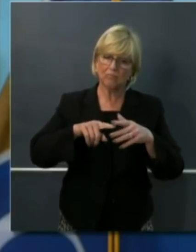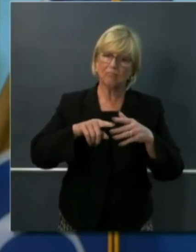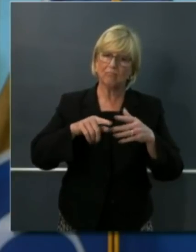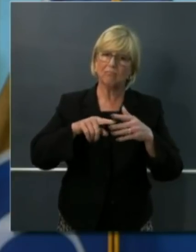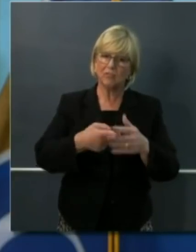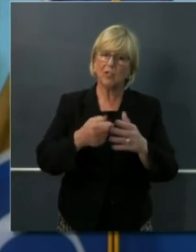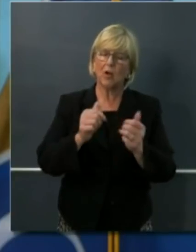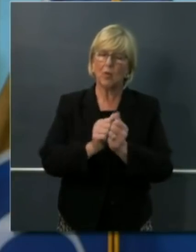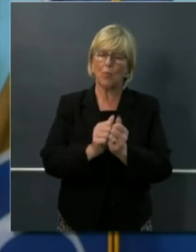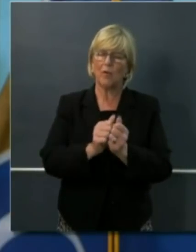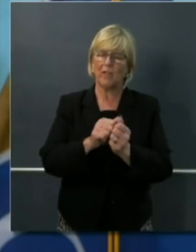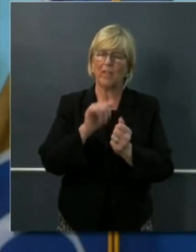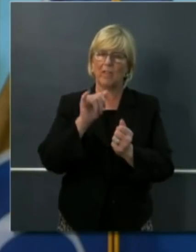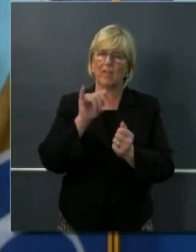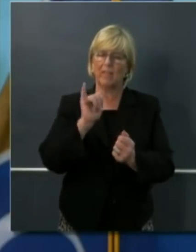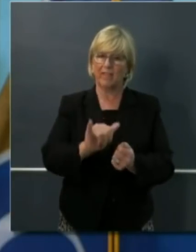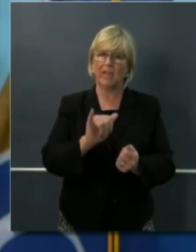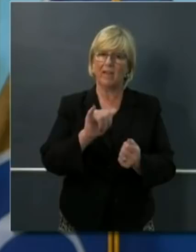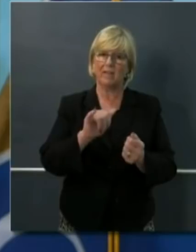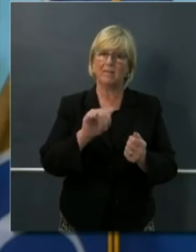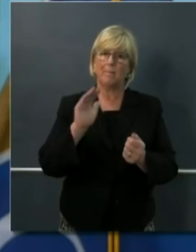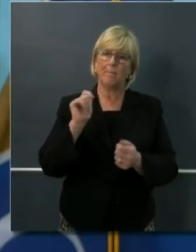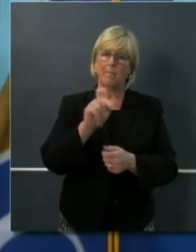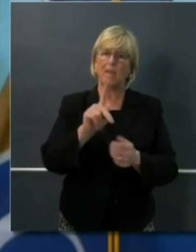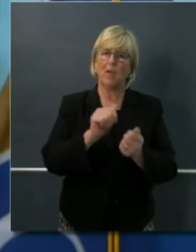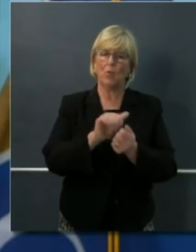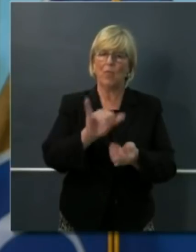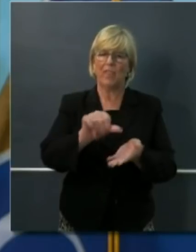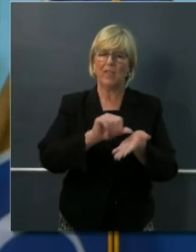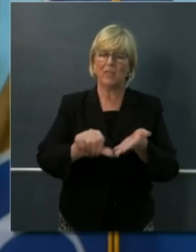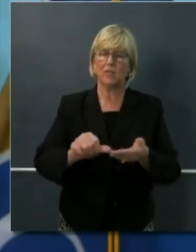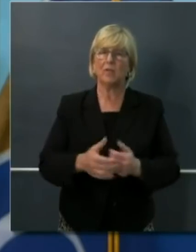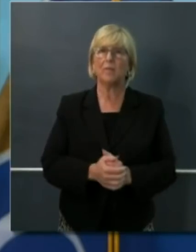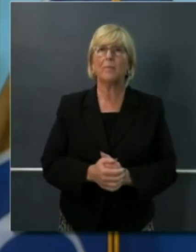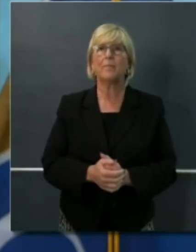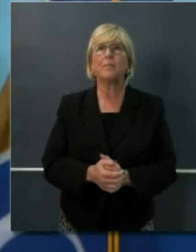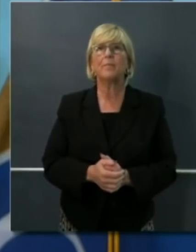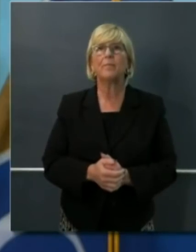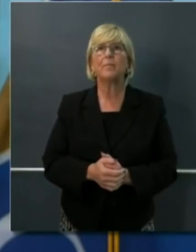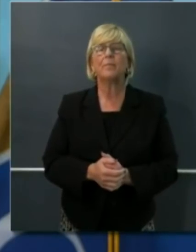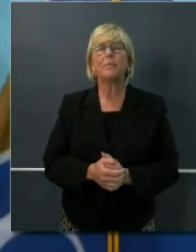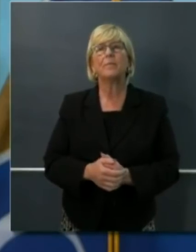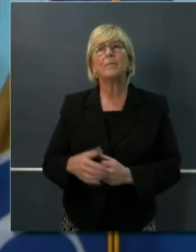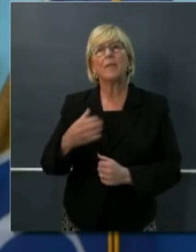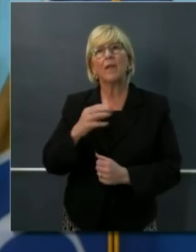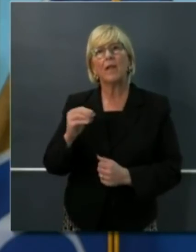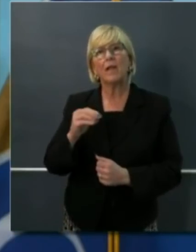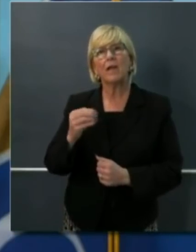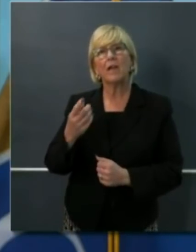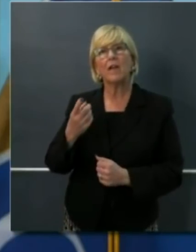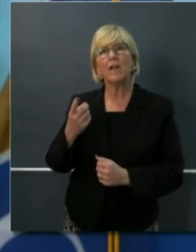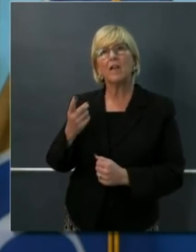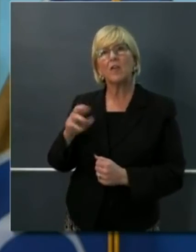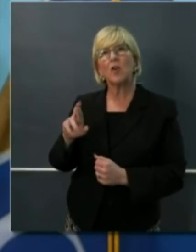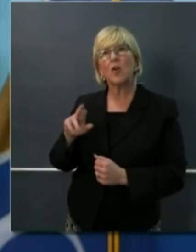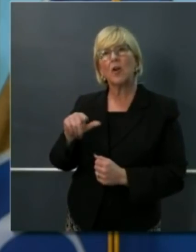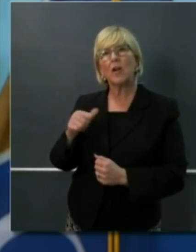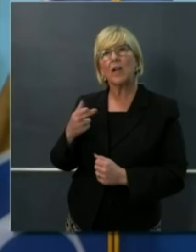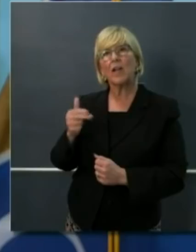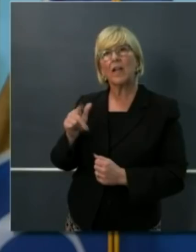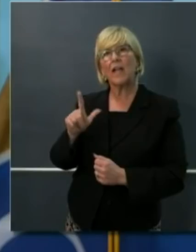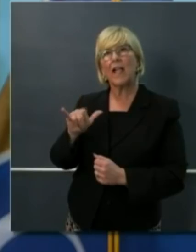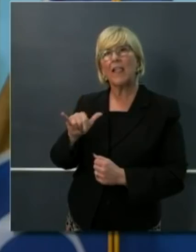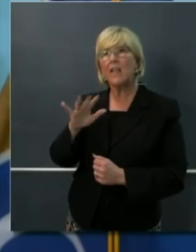again, predicated on what Dr. Galley was laying out, a more robust testing regime that's more